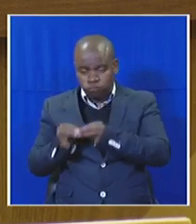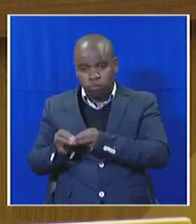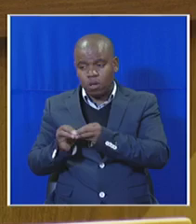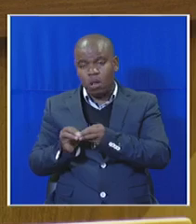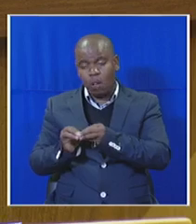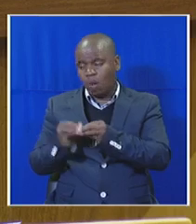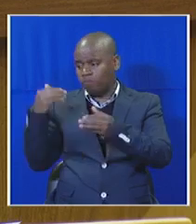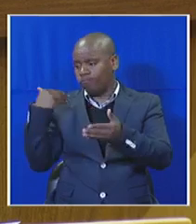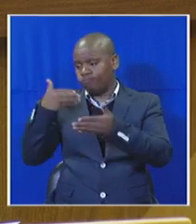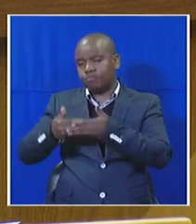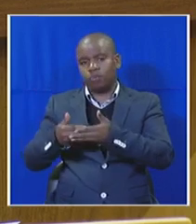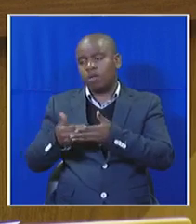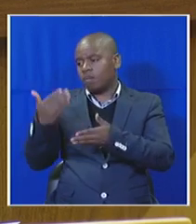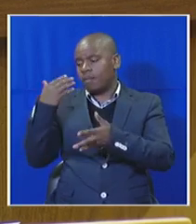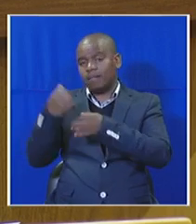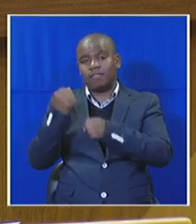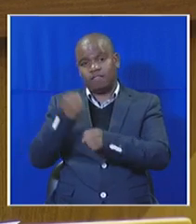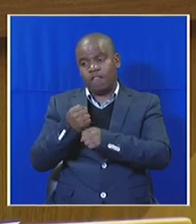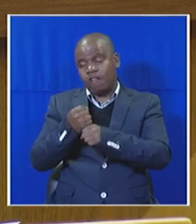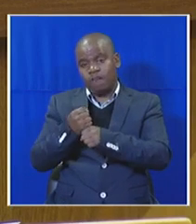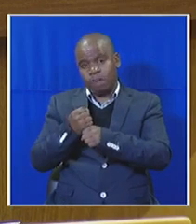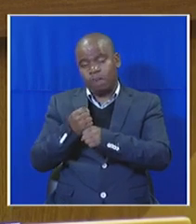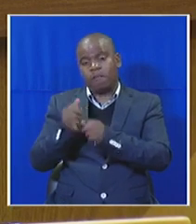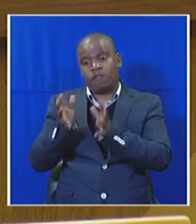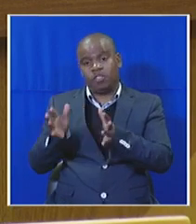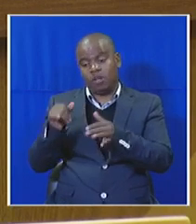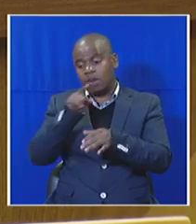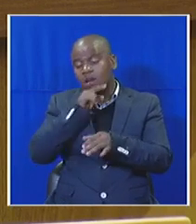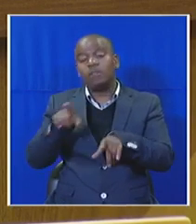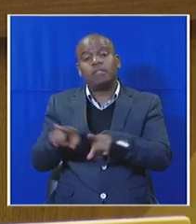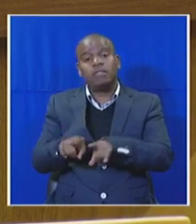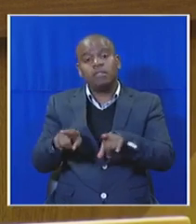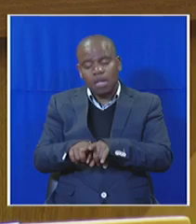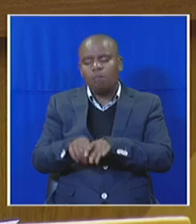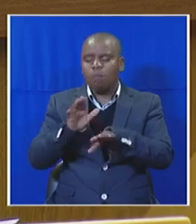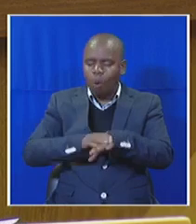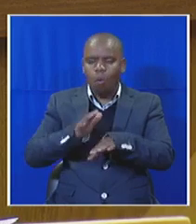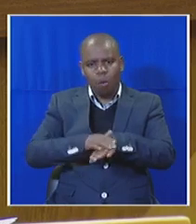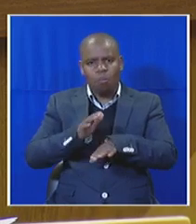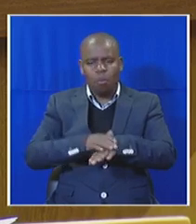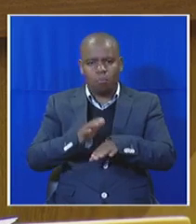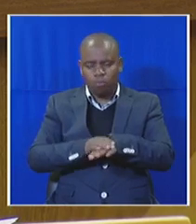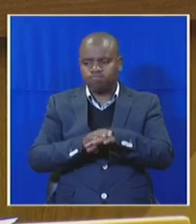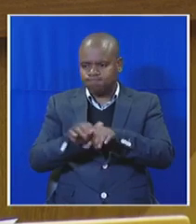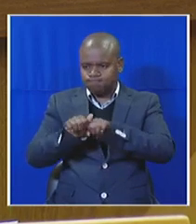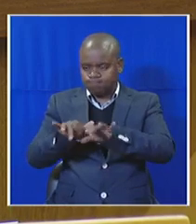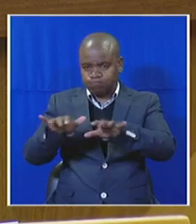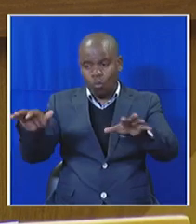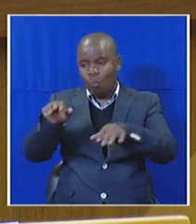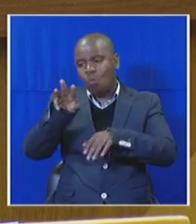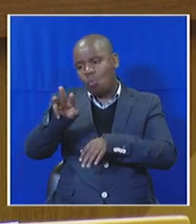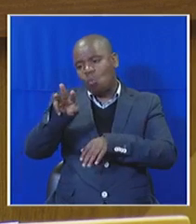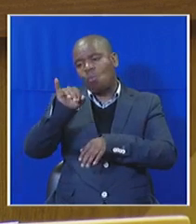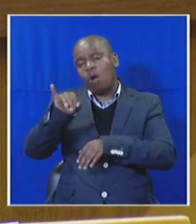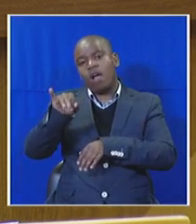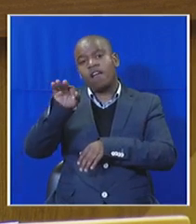previous financial year and is currently deploying its own Wi-Fi